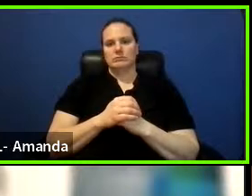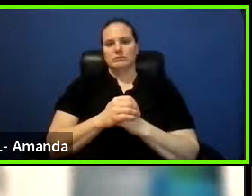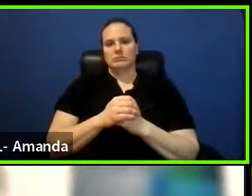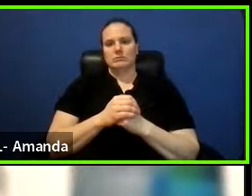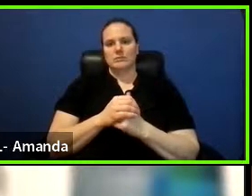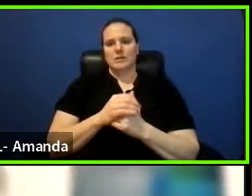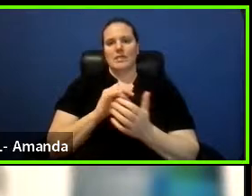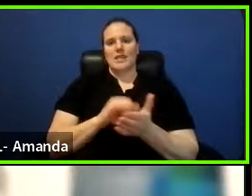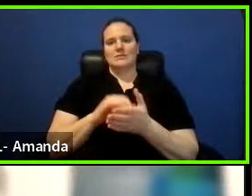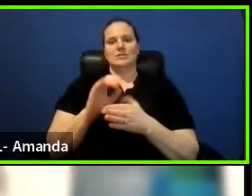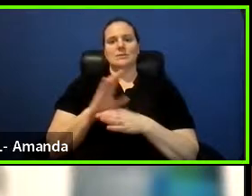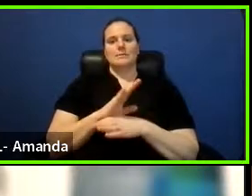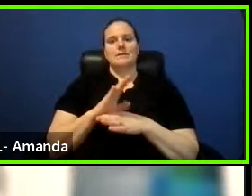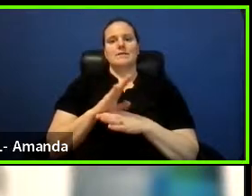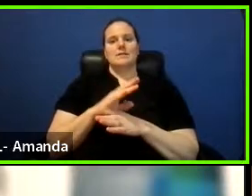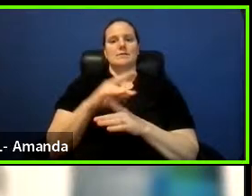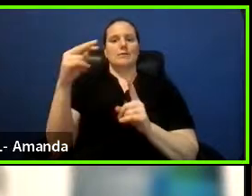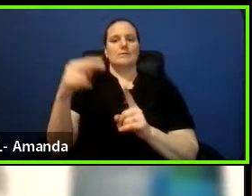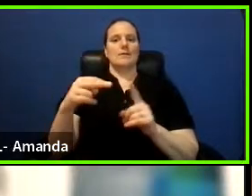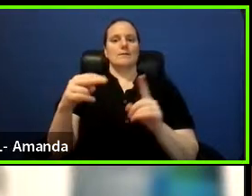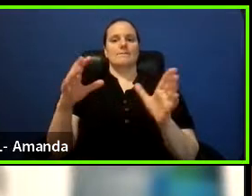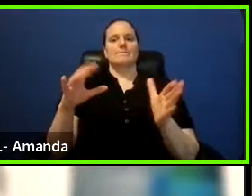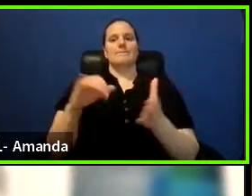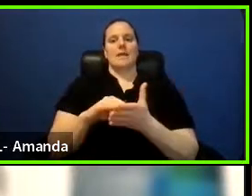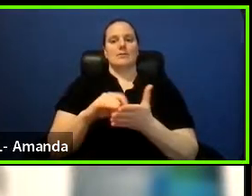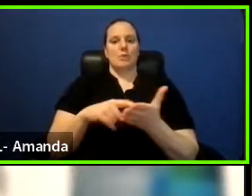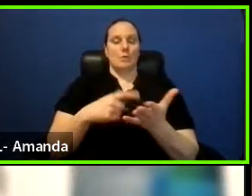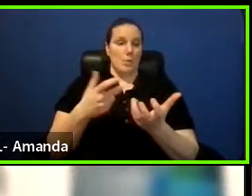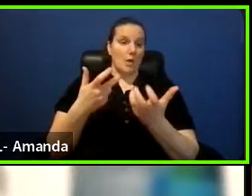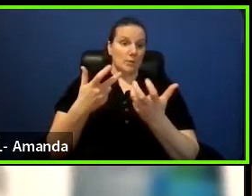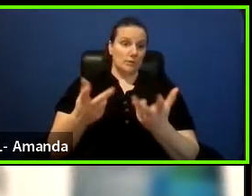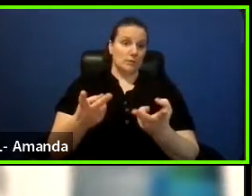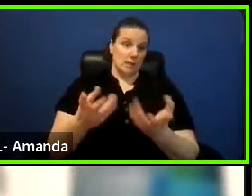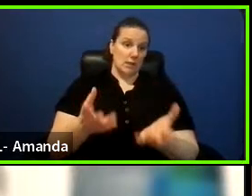just from a business perspective, that's what we'd like to see is the